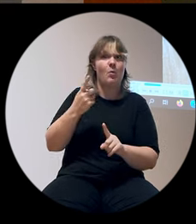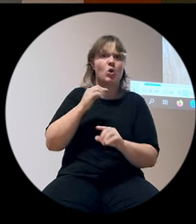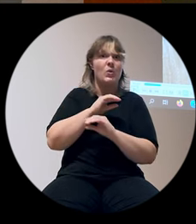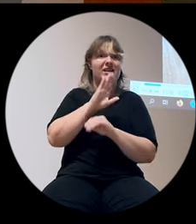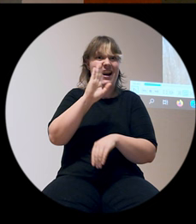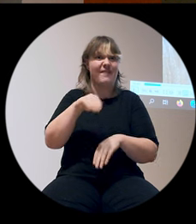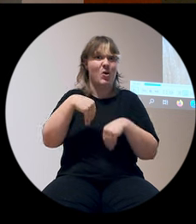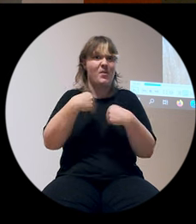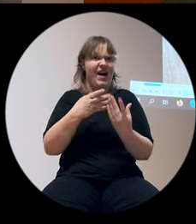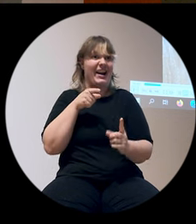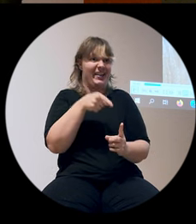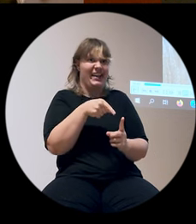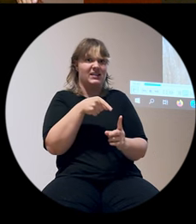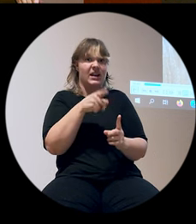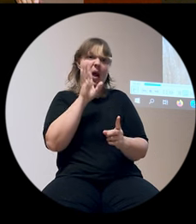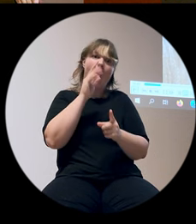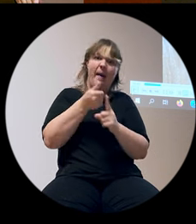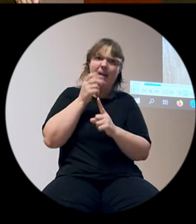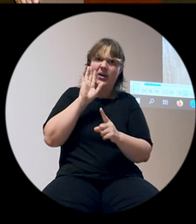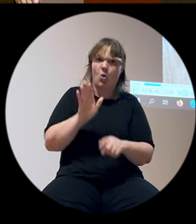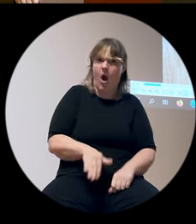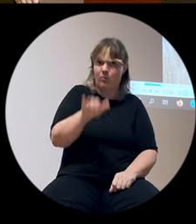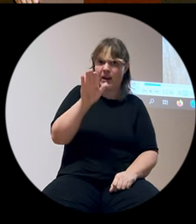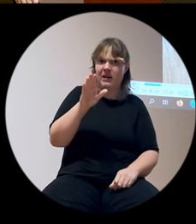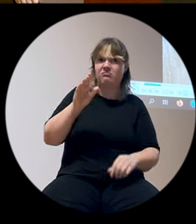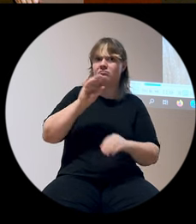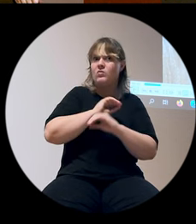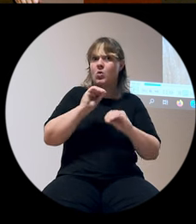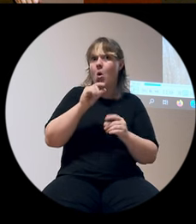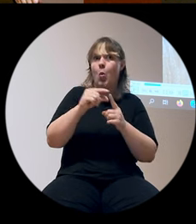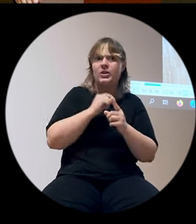this, it's going to impact your upbringing as well.